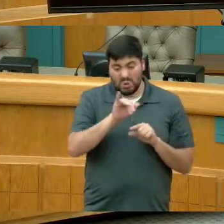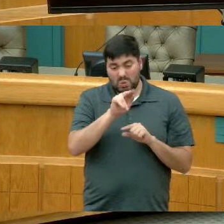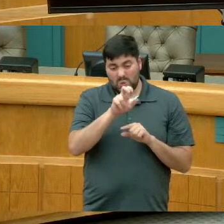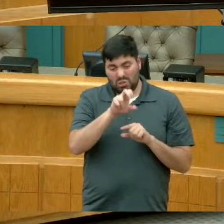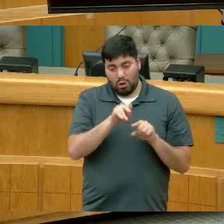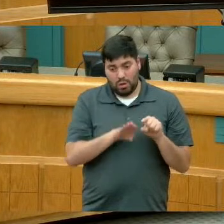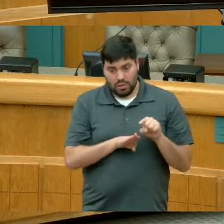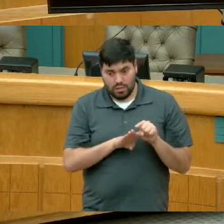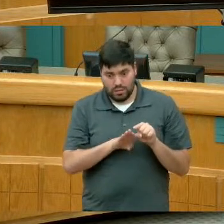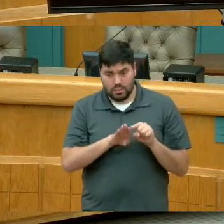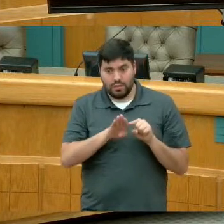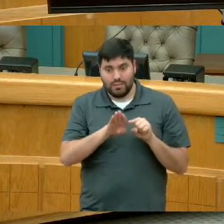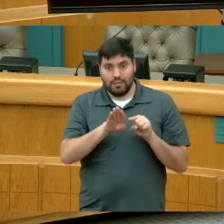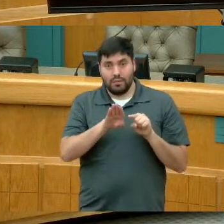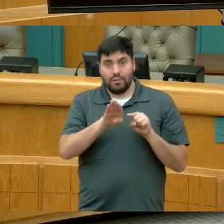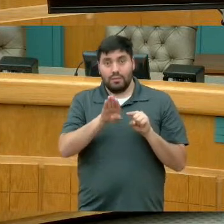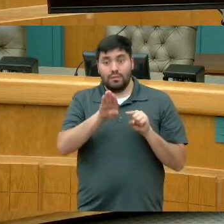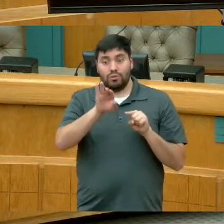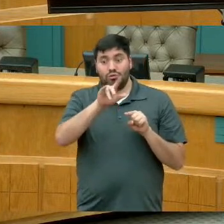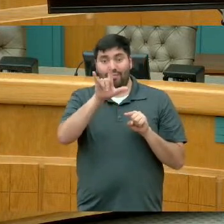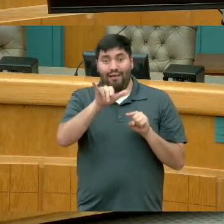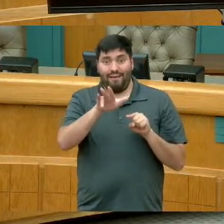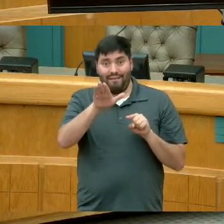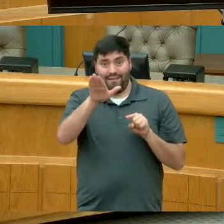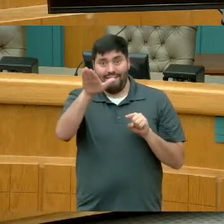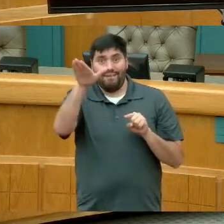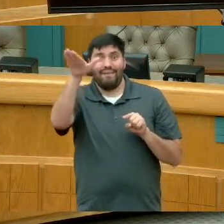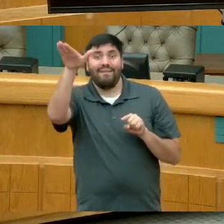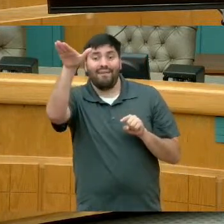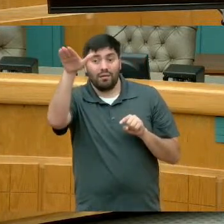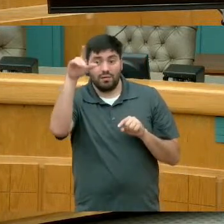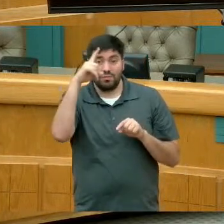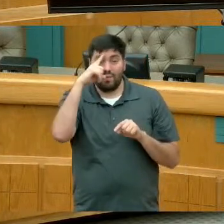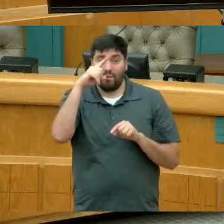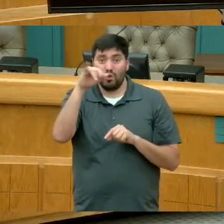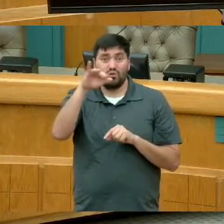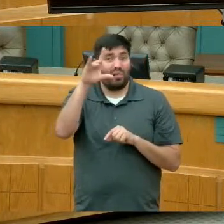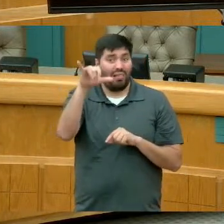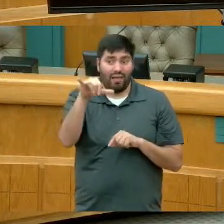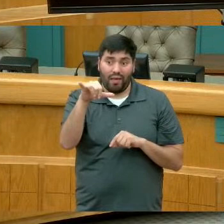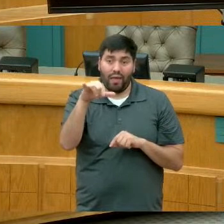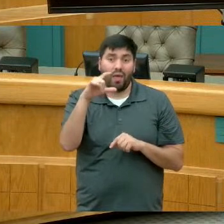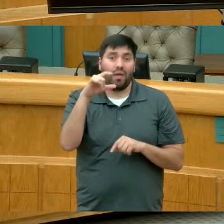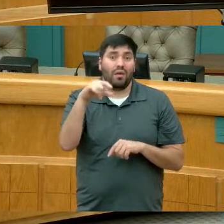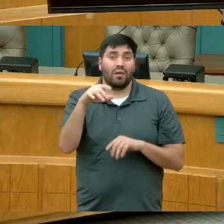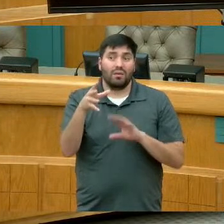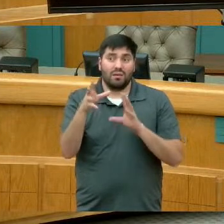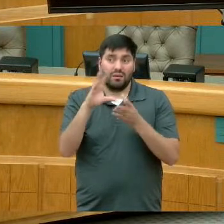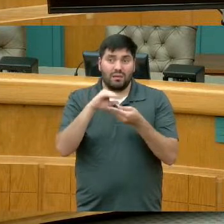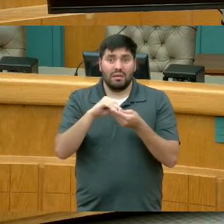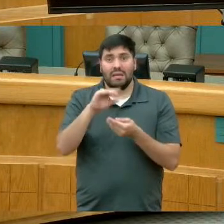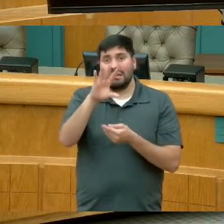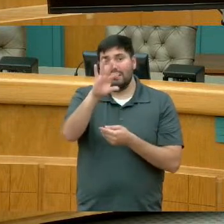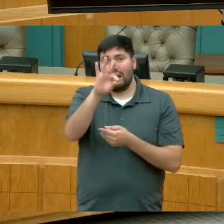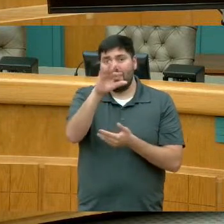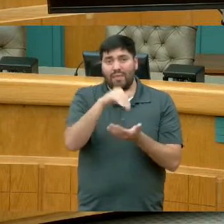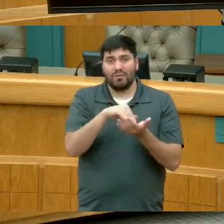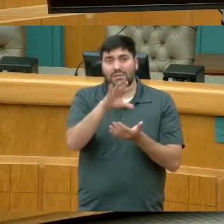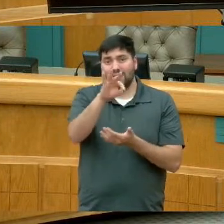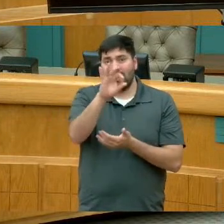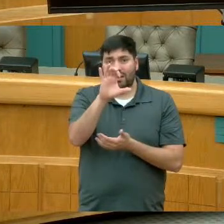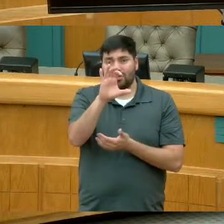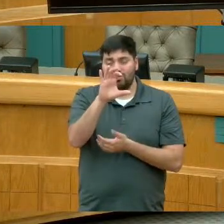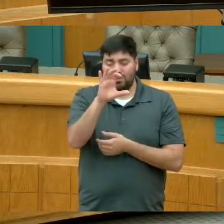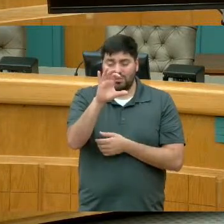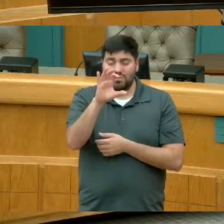around June 30th, definitely in July, the upward trend. So for the whole month of July, we've had 9,900